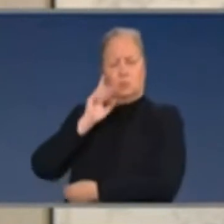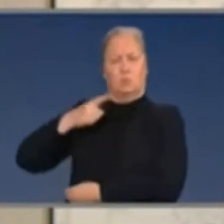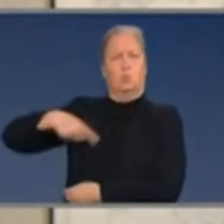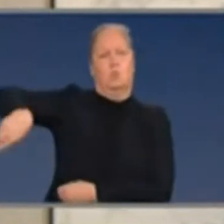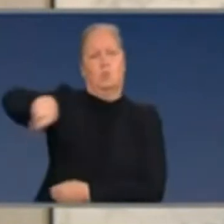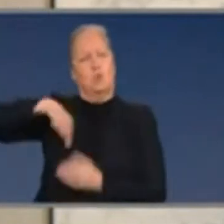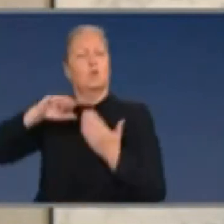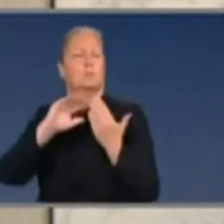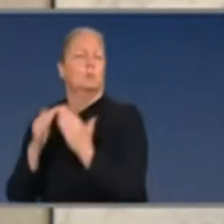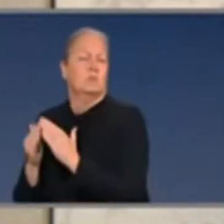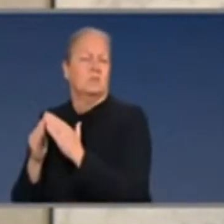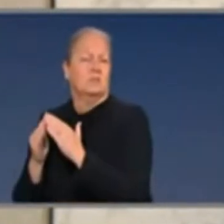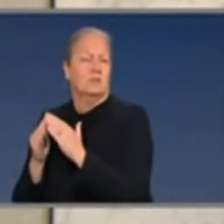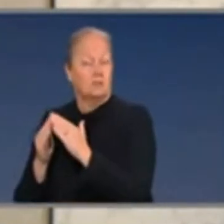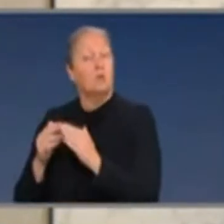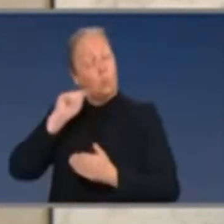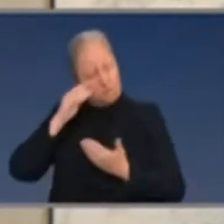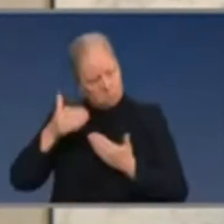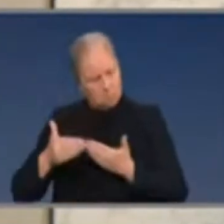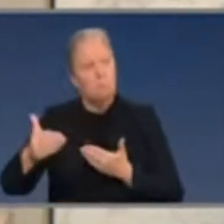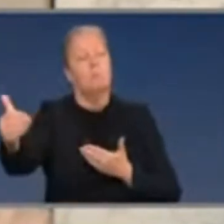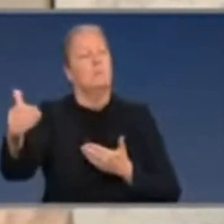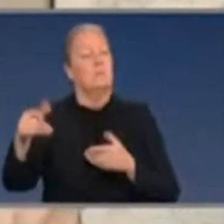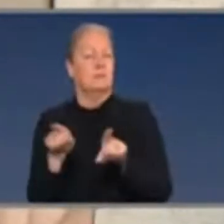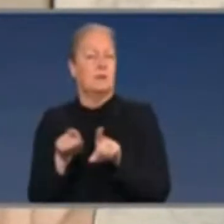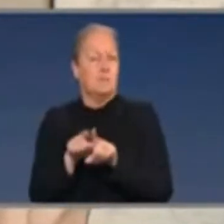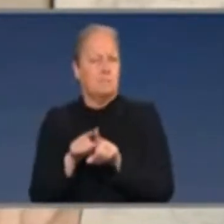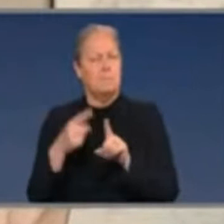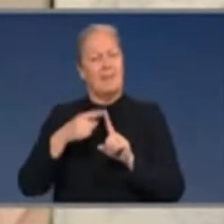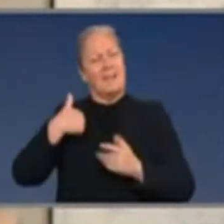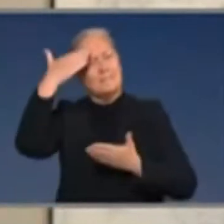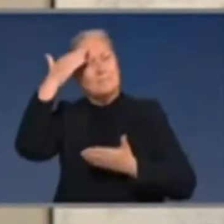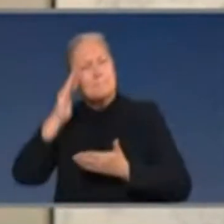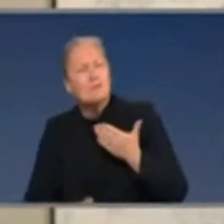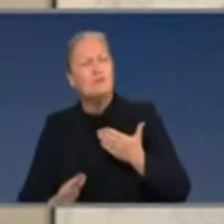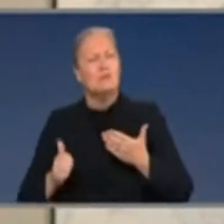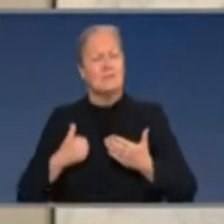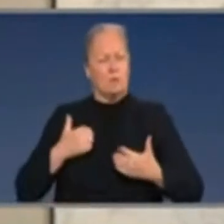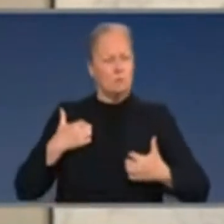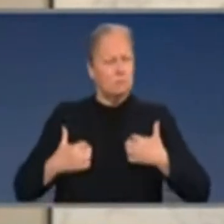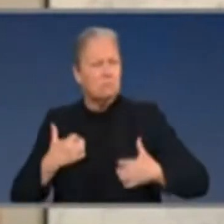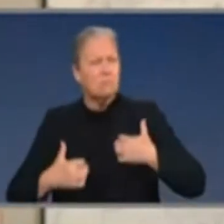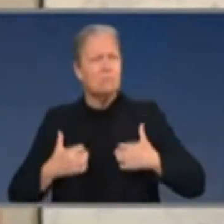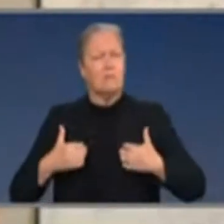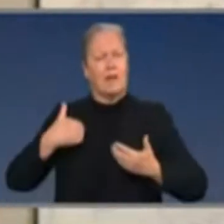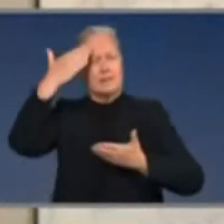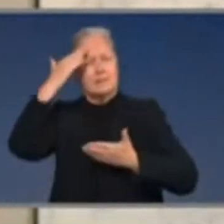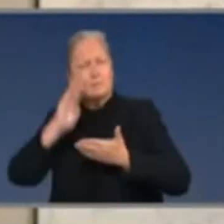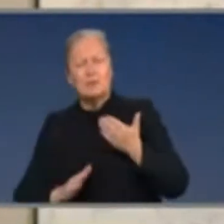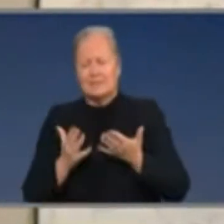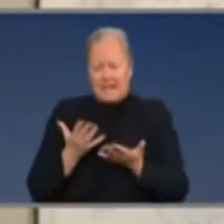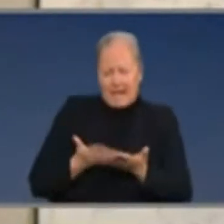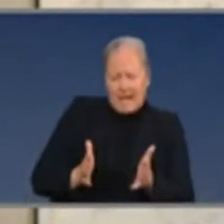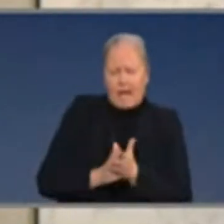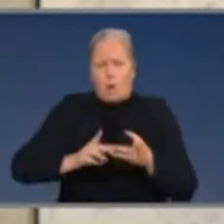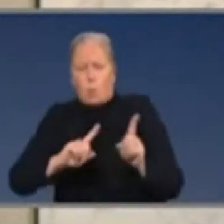heard, but our influence, our expertise, our experience and our know-how and the